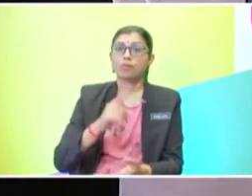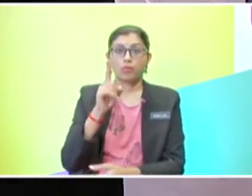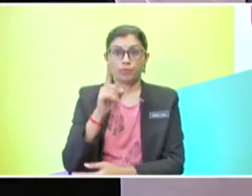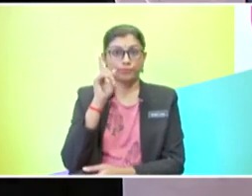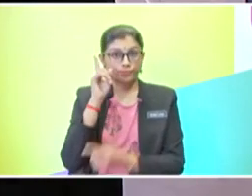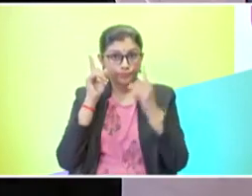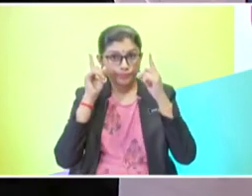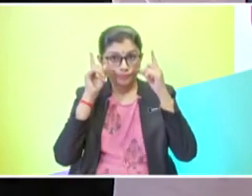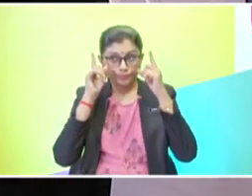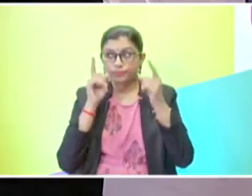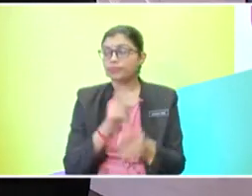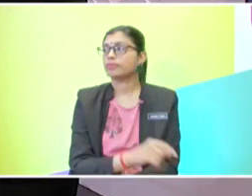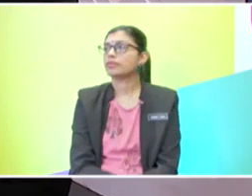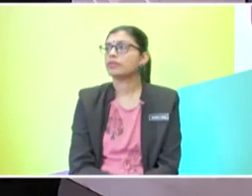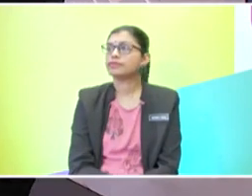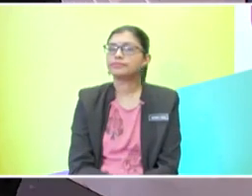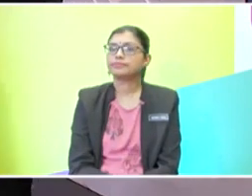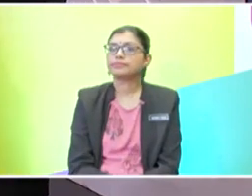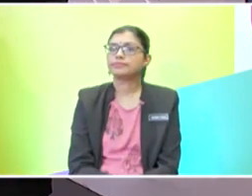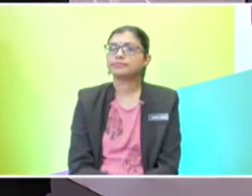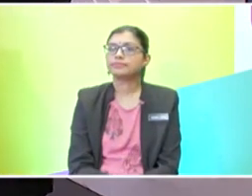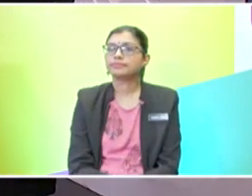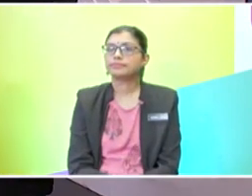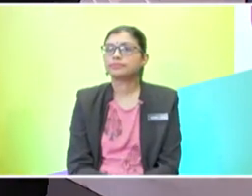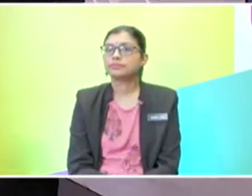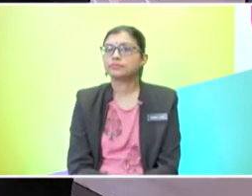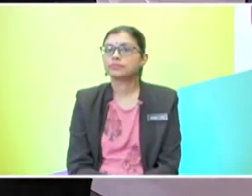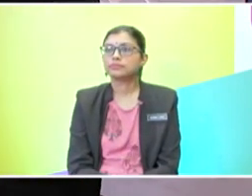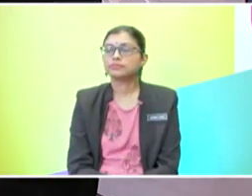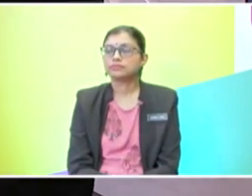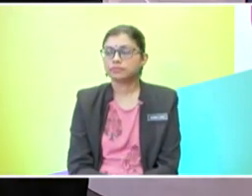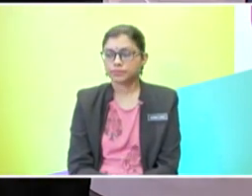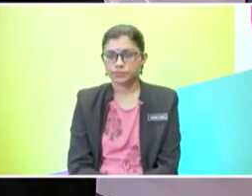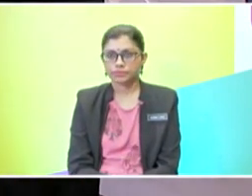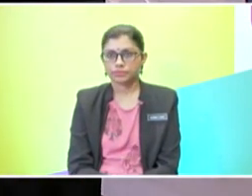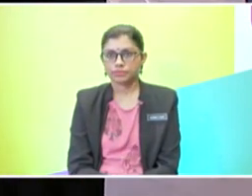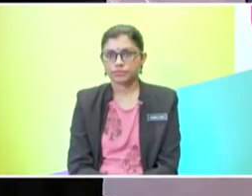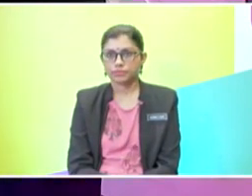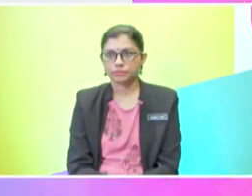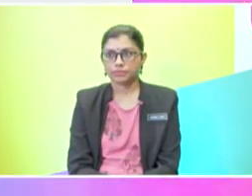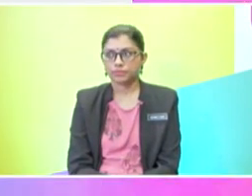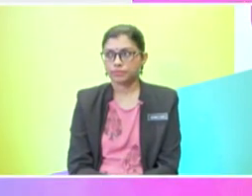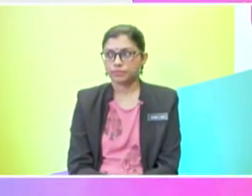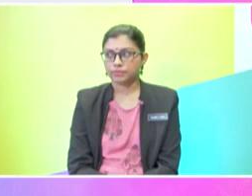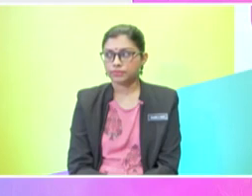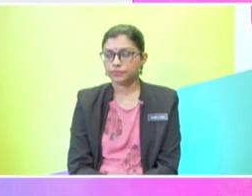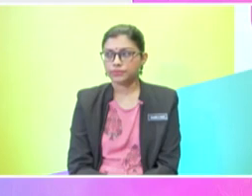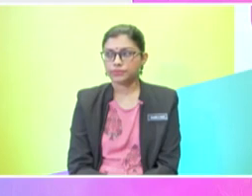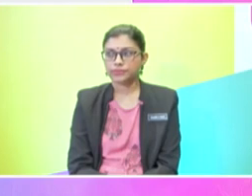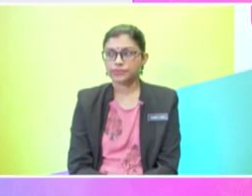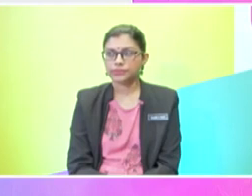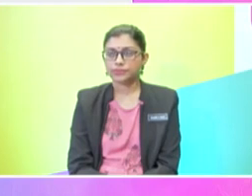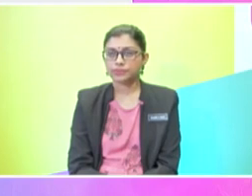another what integrated in our daily life. Okay, kids. Okay, it's a receipt here.